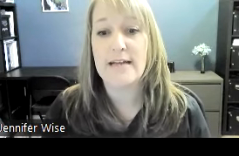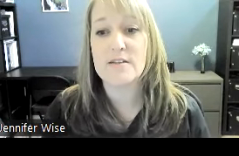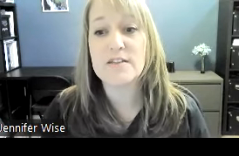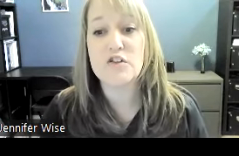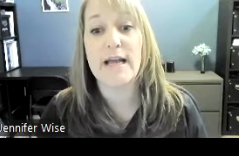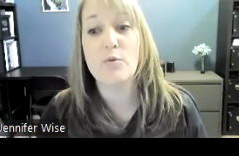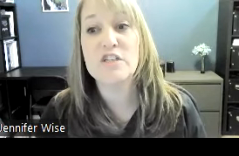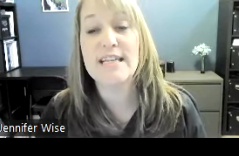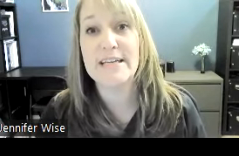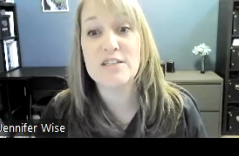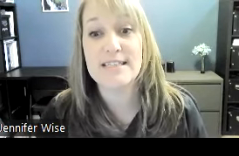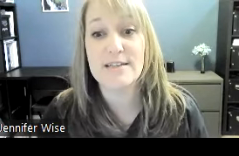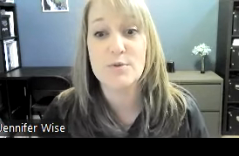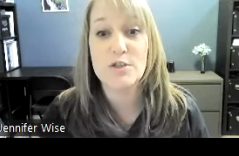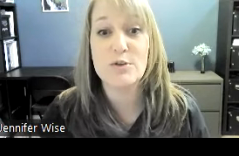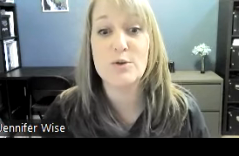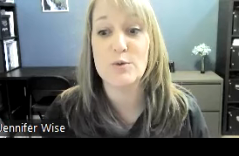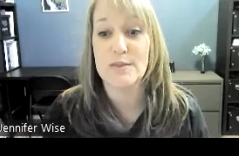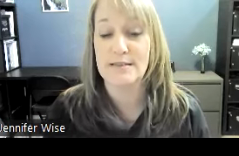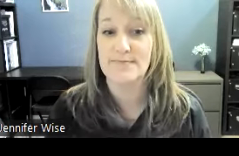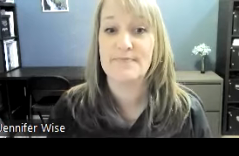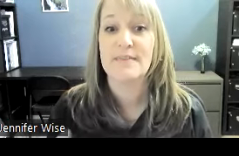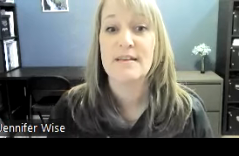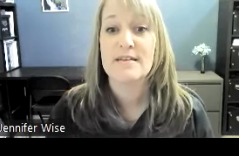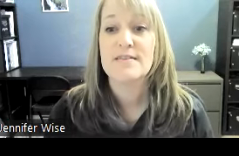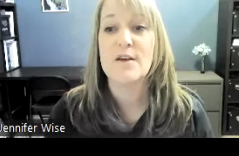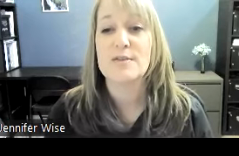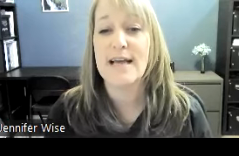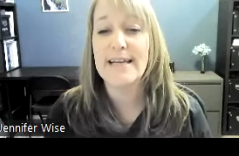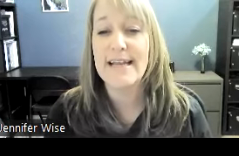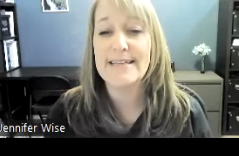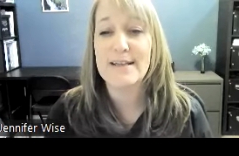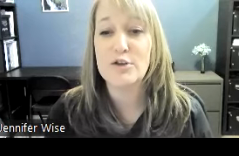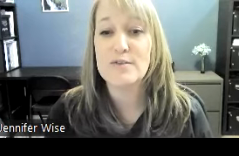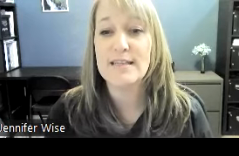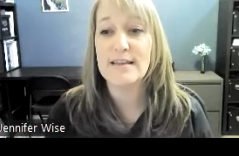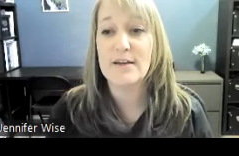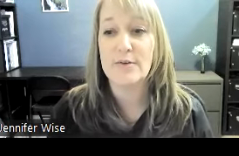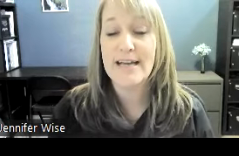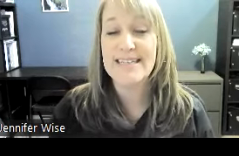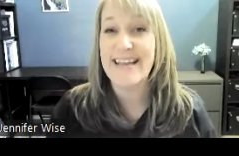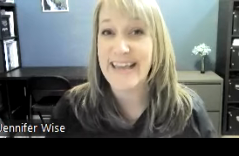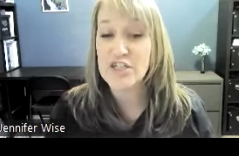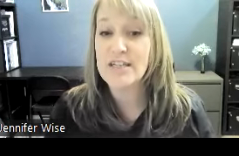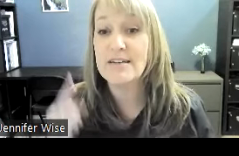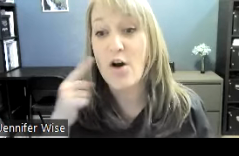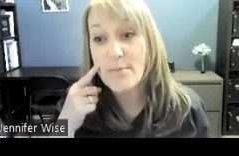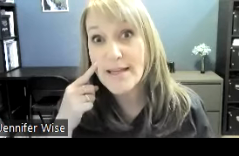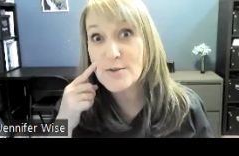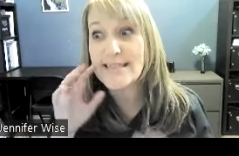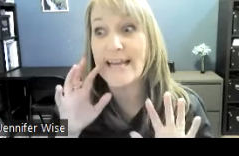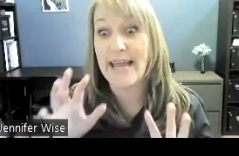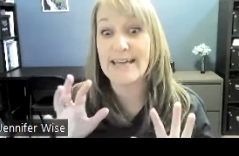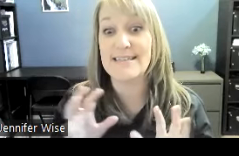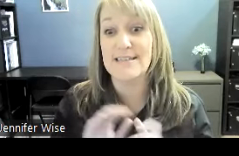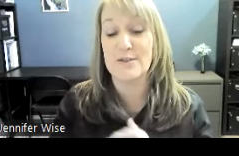All right. So let's try it out. Which negation signs would you use? So sign in ASL using the correct negation, non